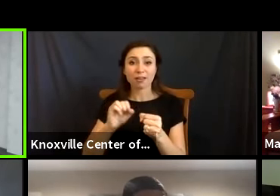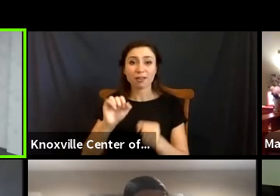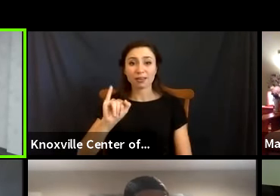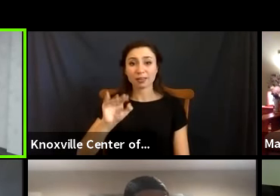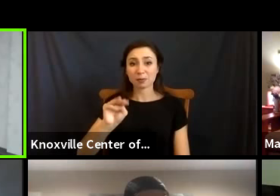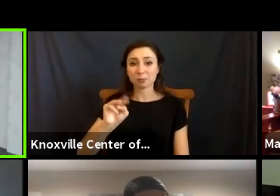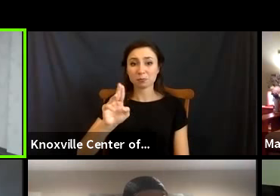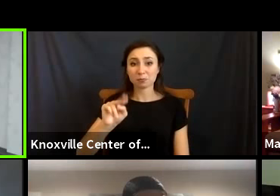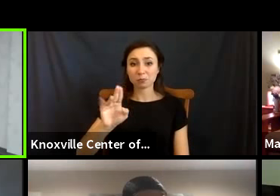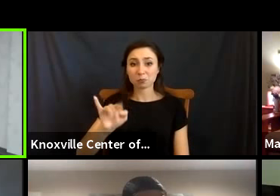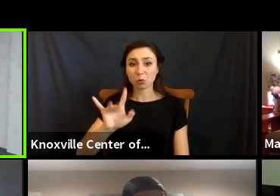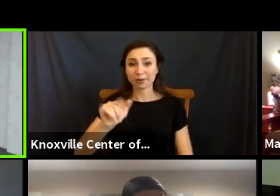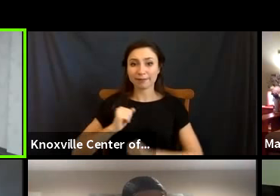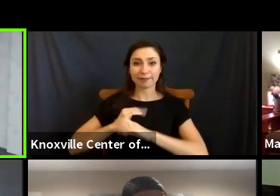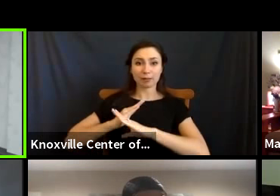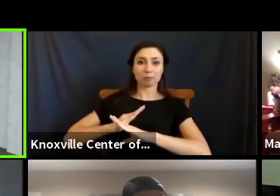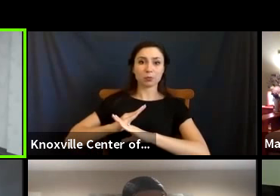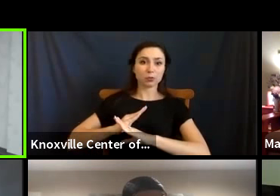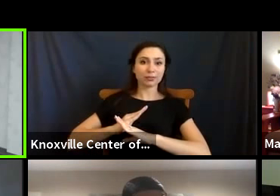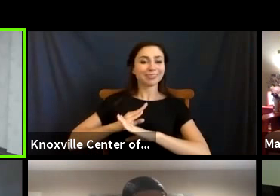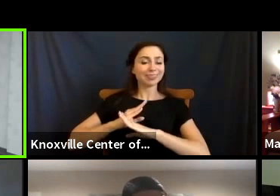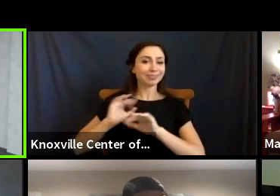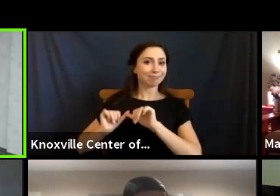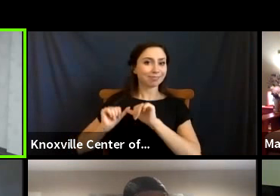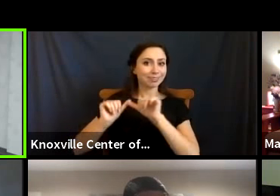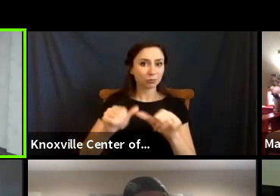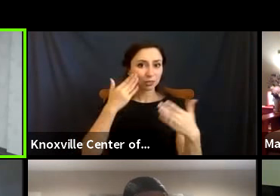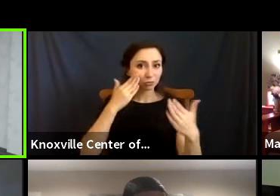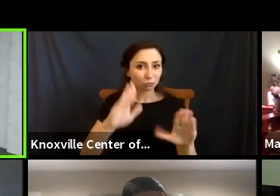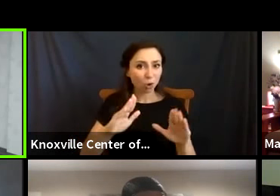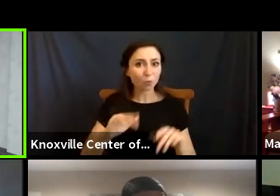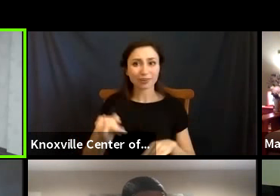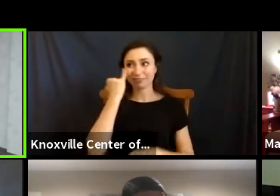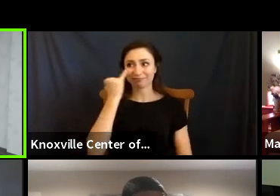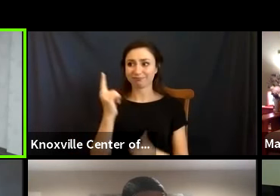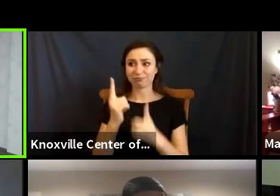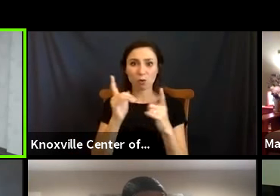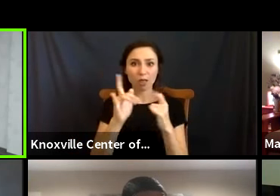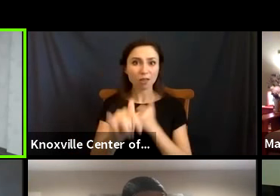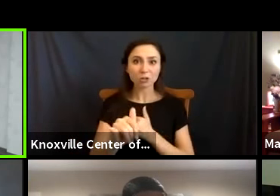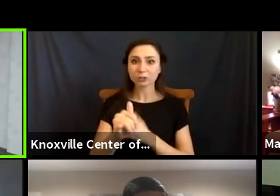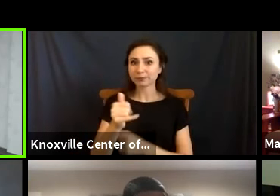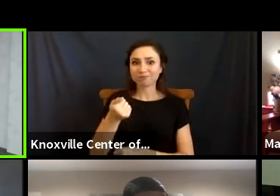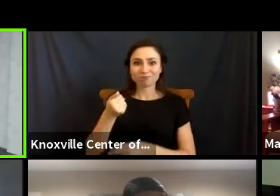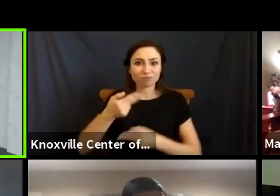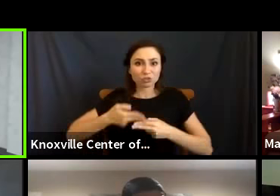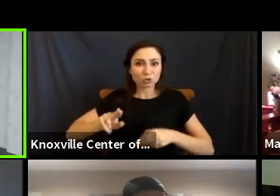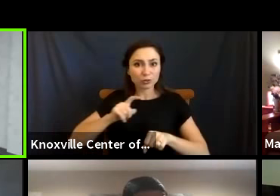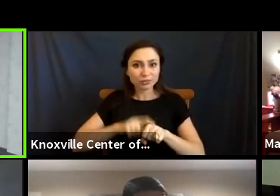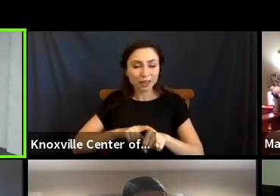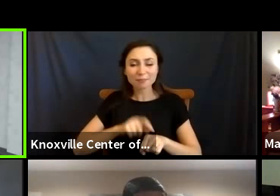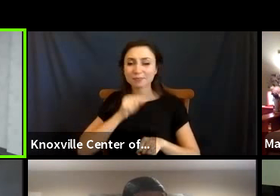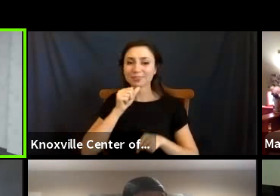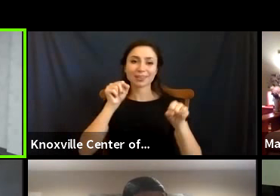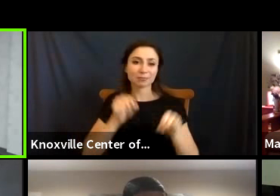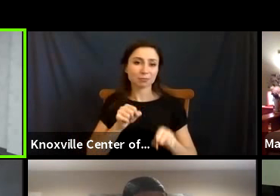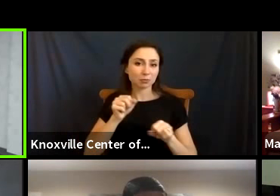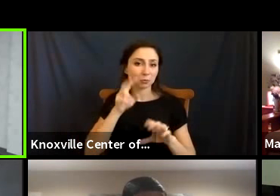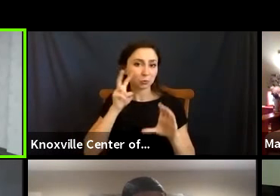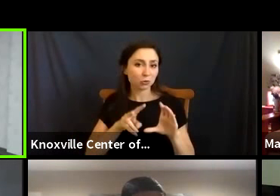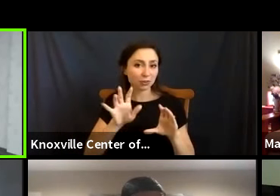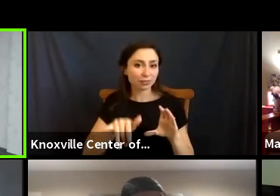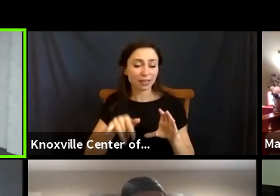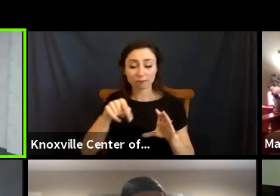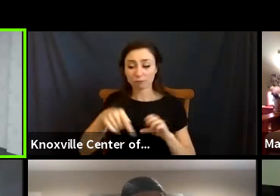we don't know how long you're immune to it. So that's not really a possibility. So in this country,